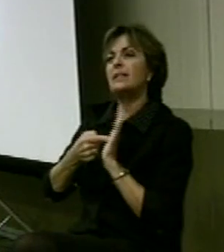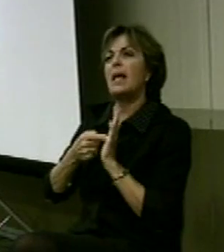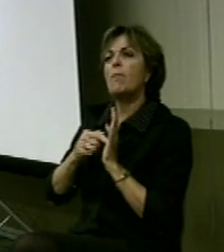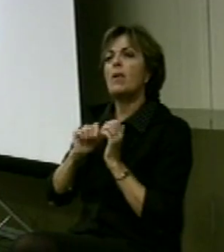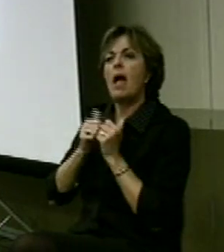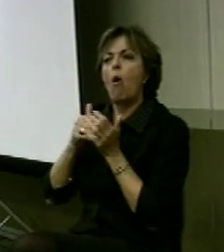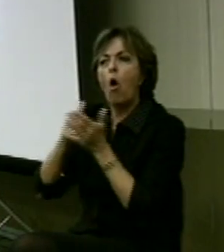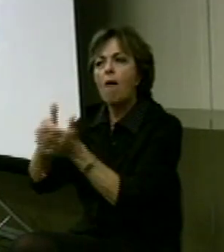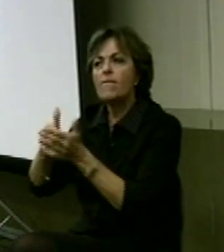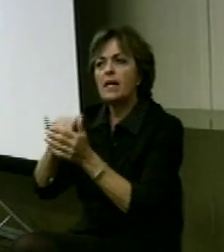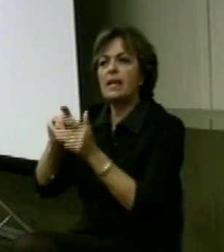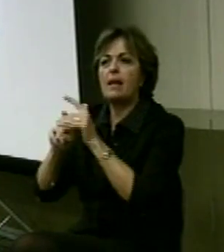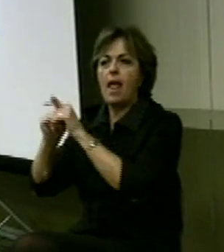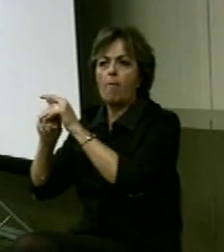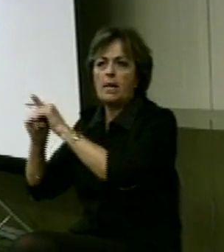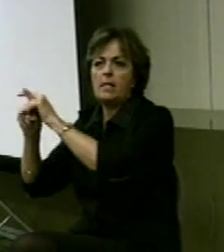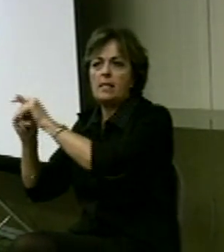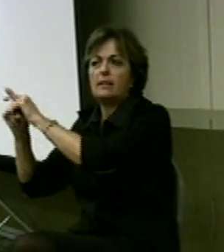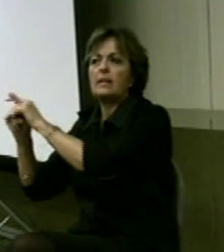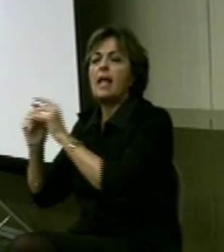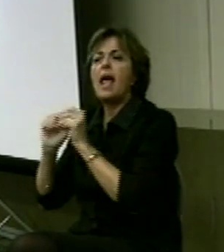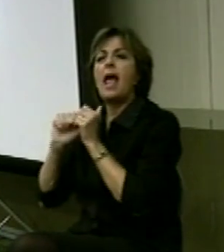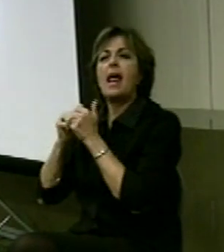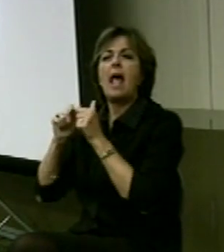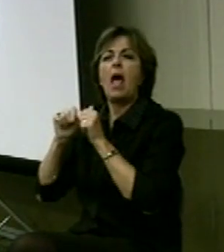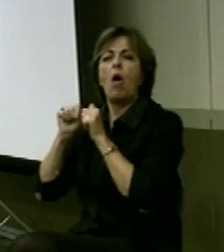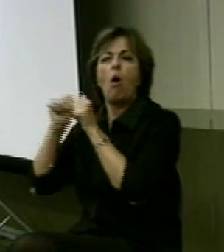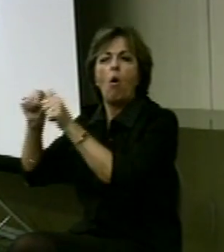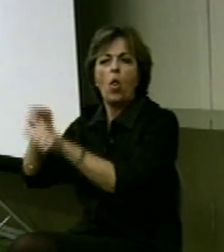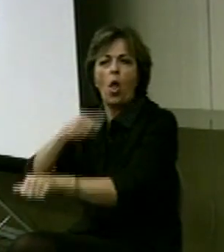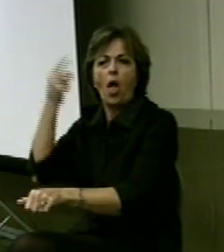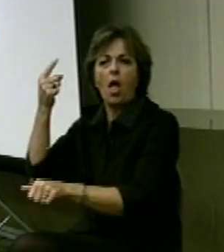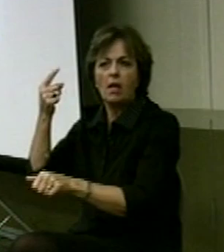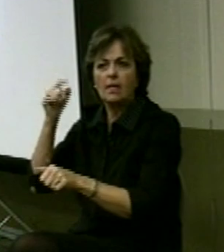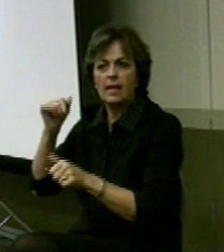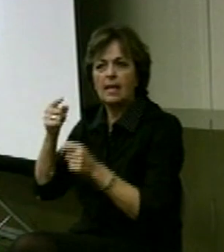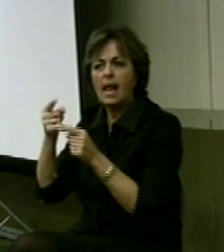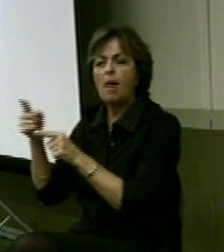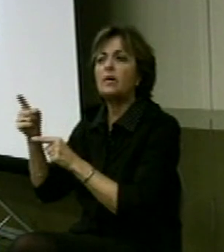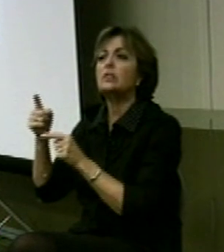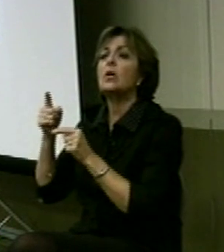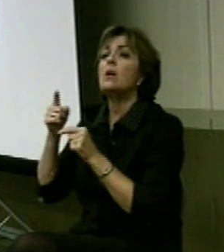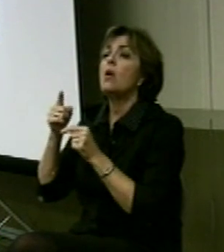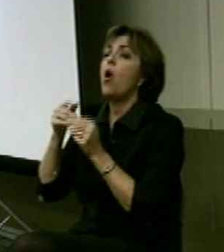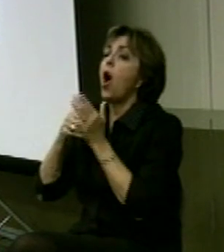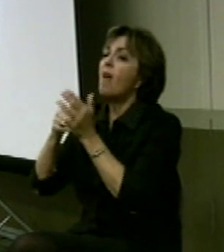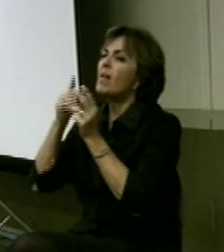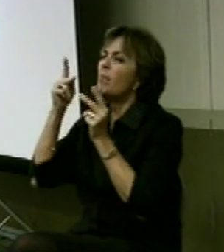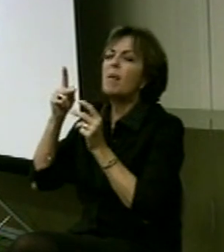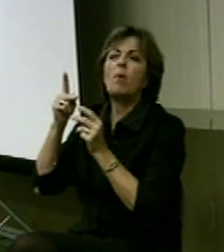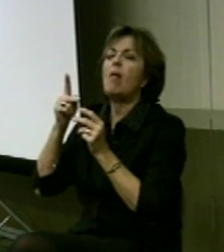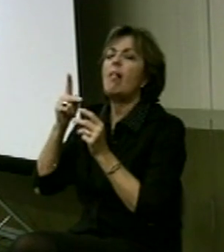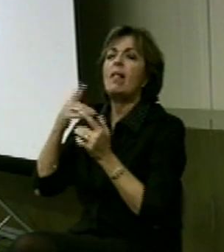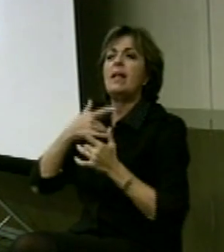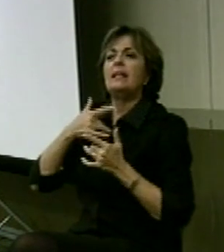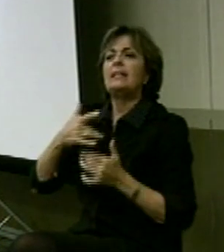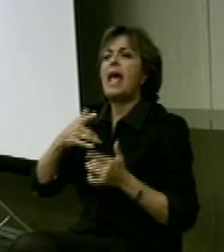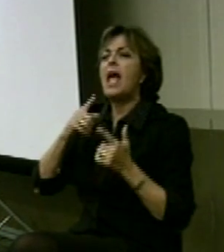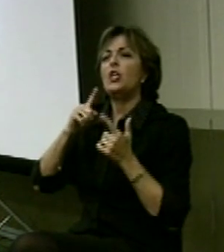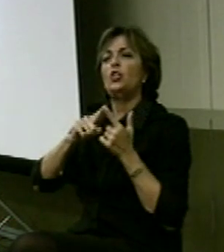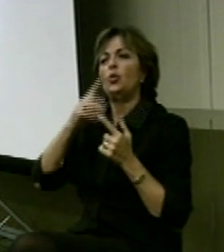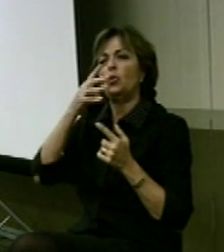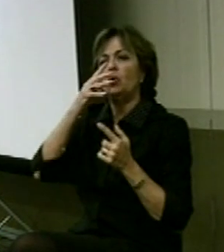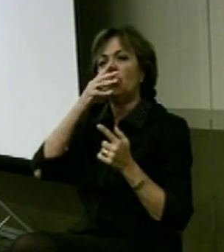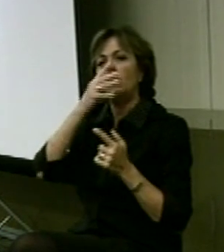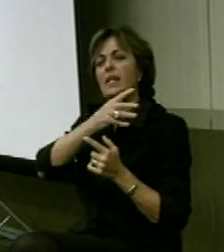of how often does it happen and for how long does it happen. A lot of people, again, will leave out the duration, so we'll know